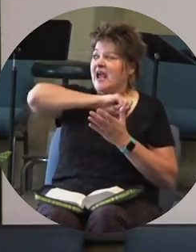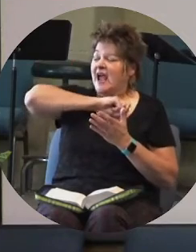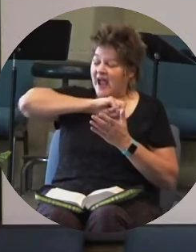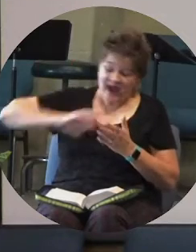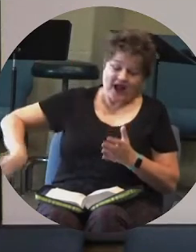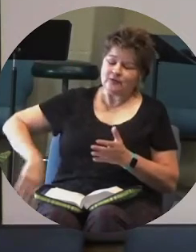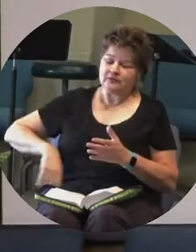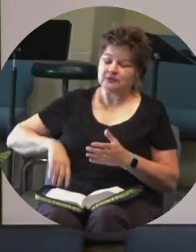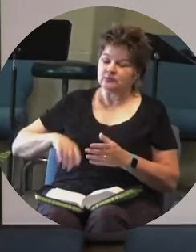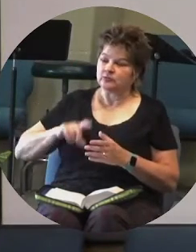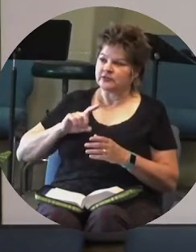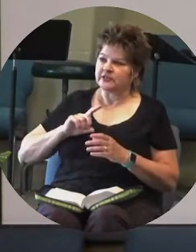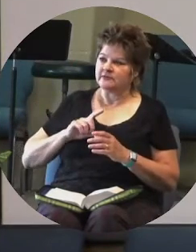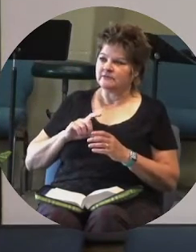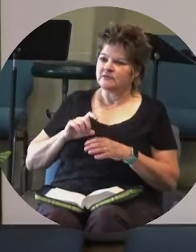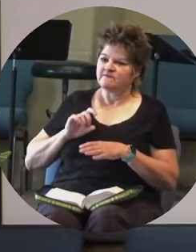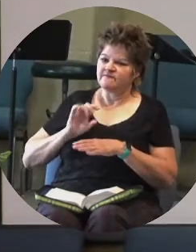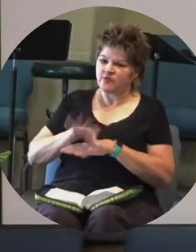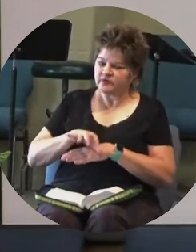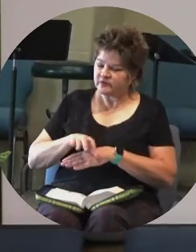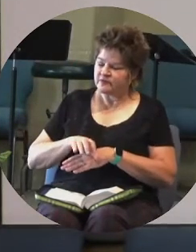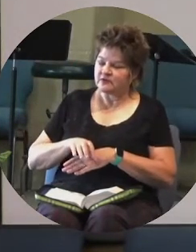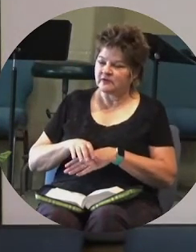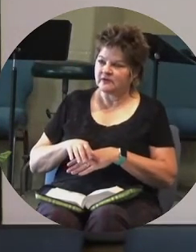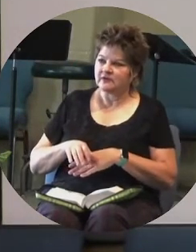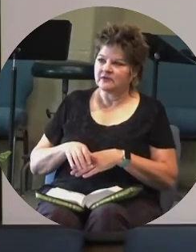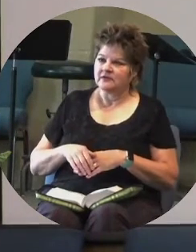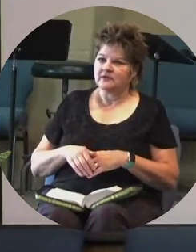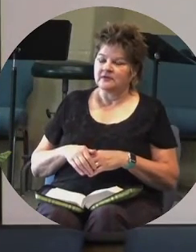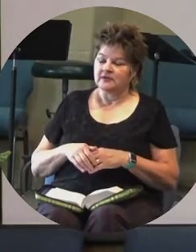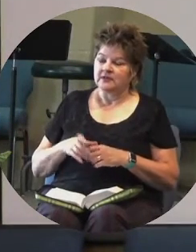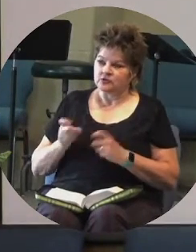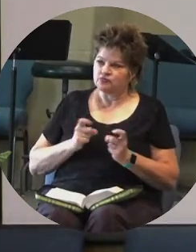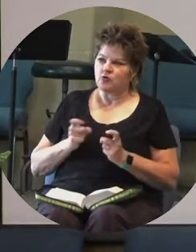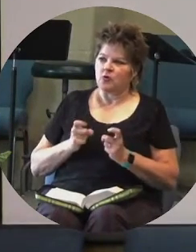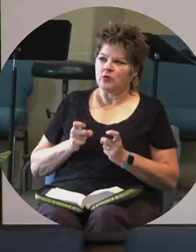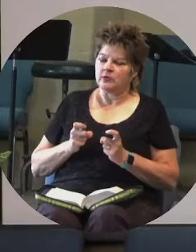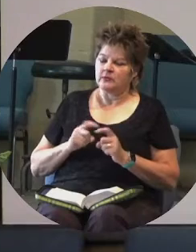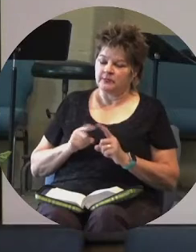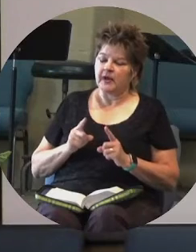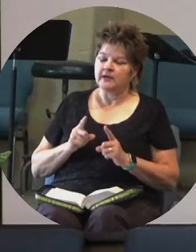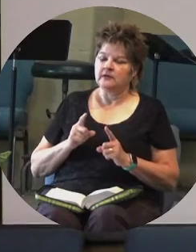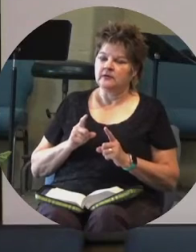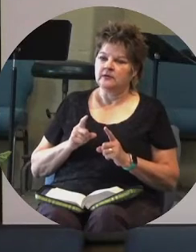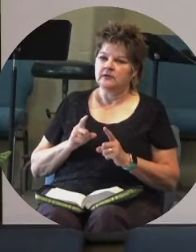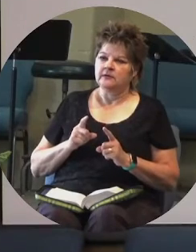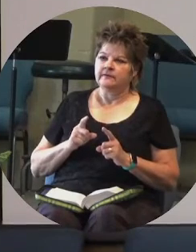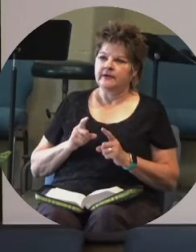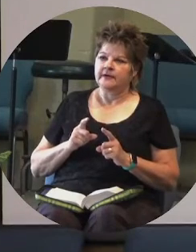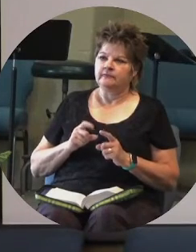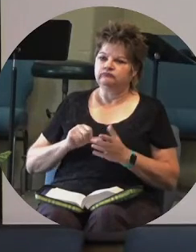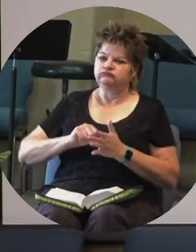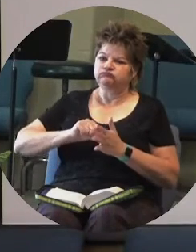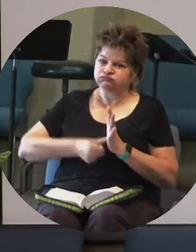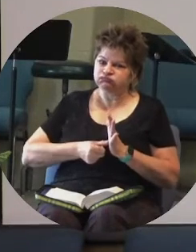I mean, very forceful, very, very in control. But very emphatic,